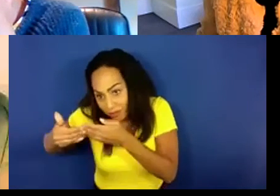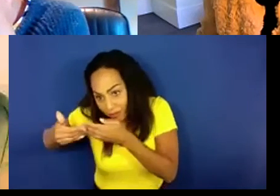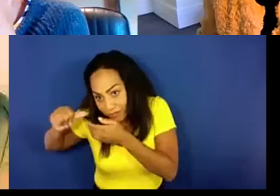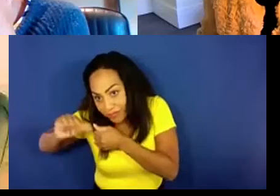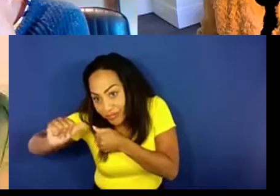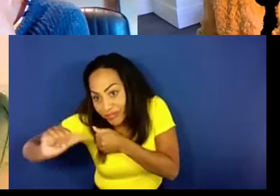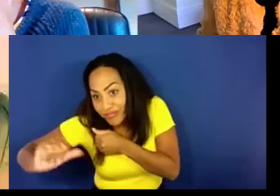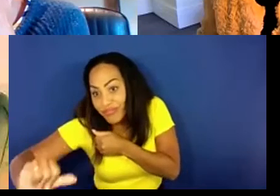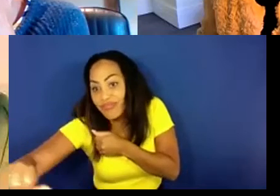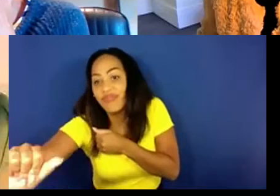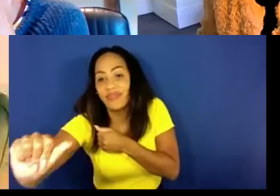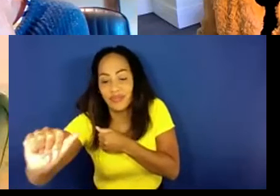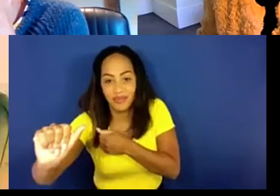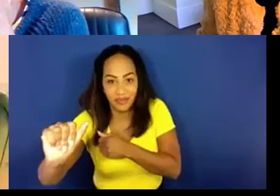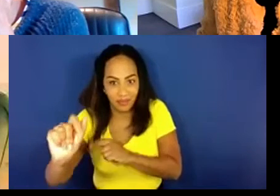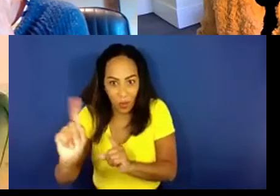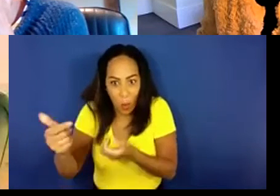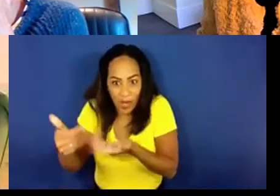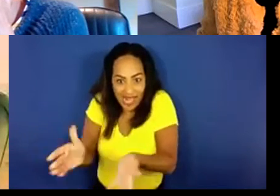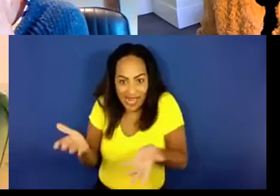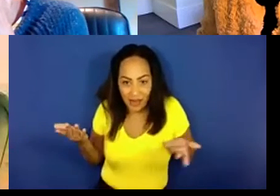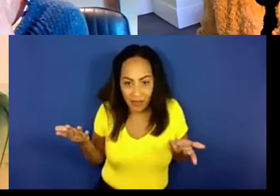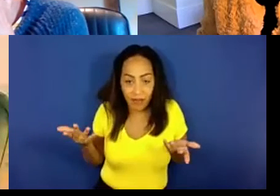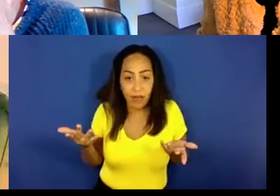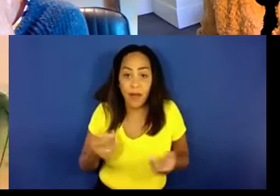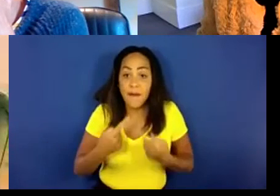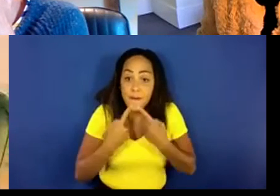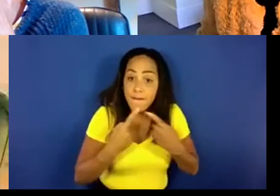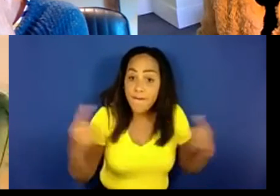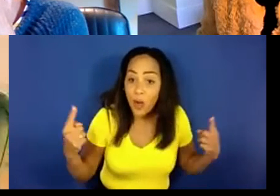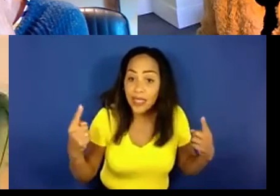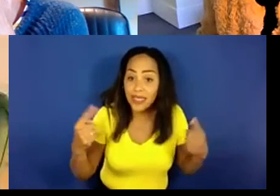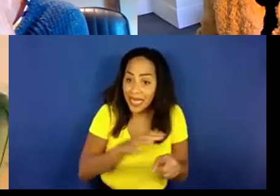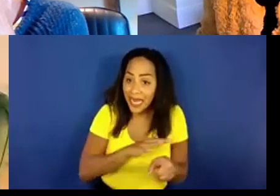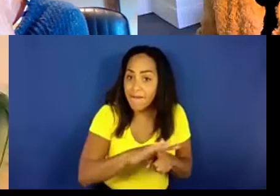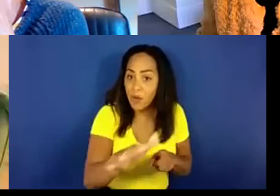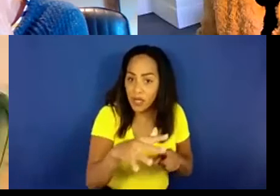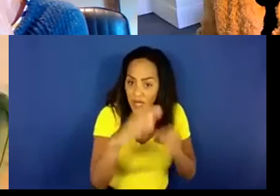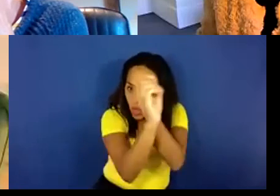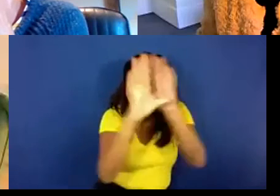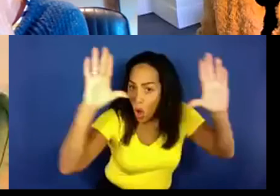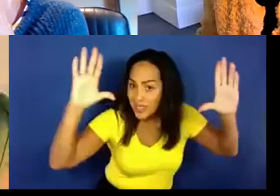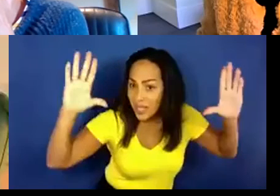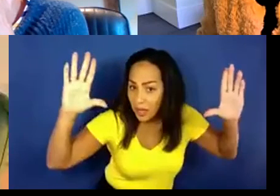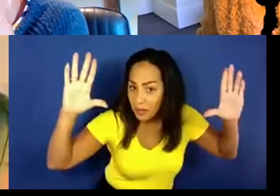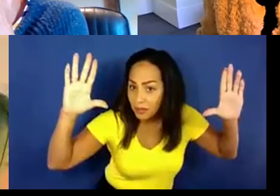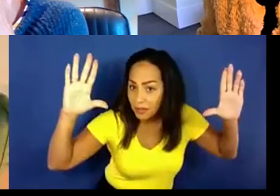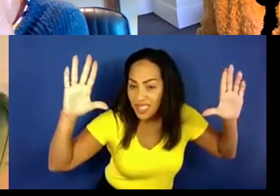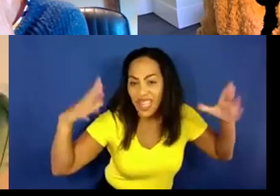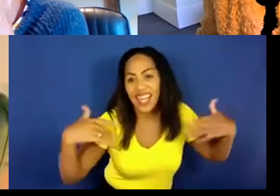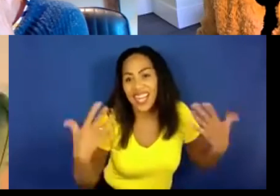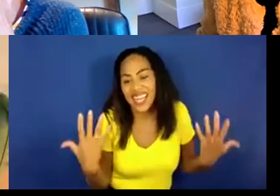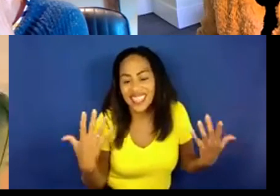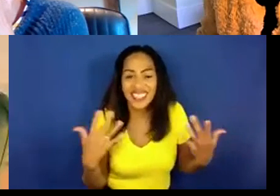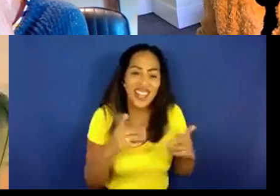because I think the idea of voice and influence is a great, you could argue it's motherhood and apple pie, but in another